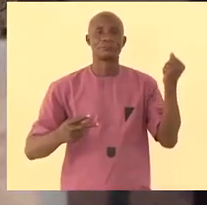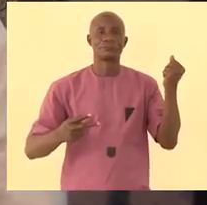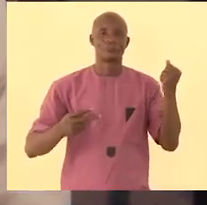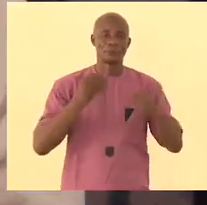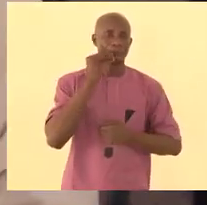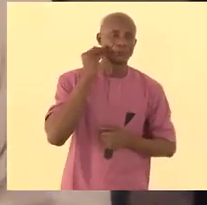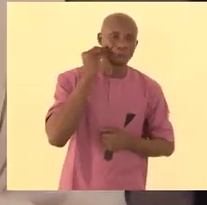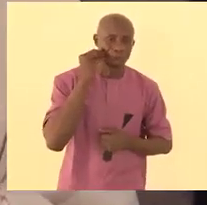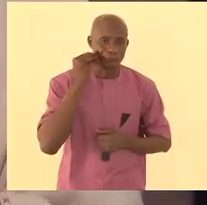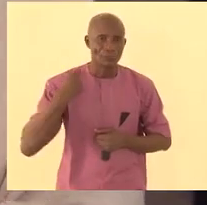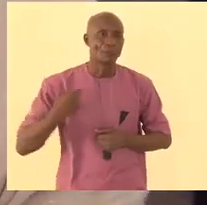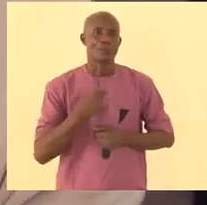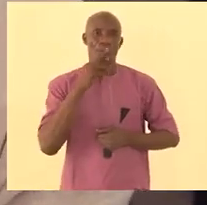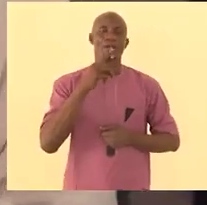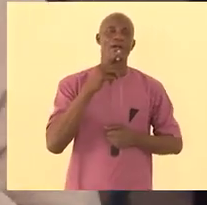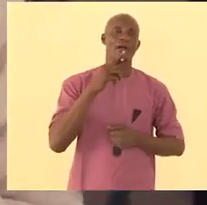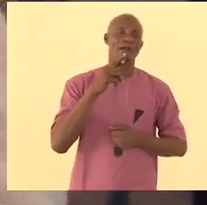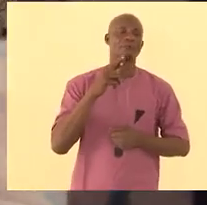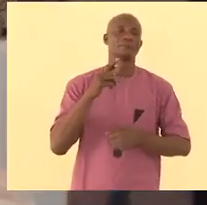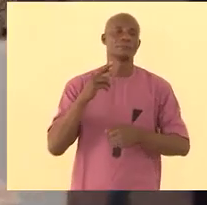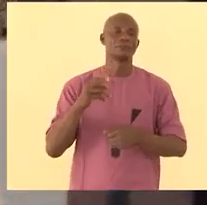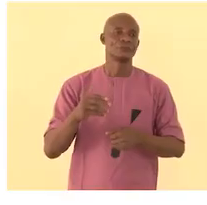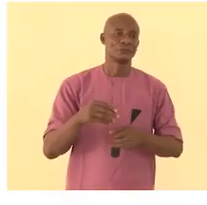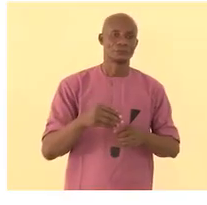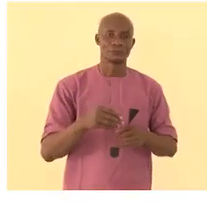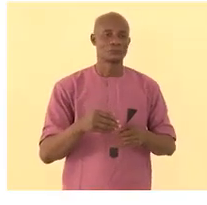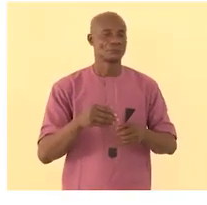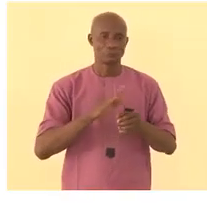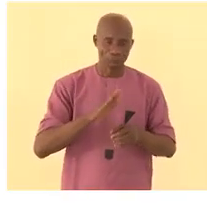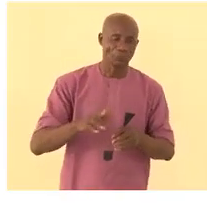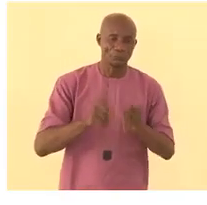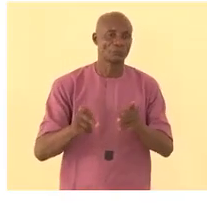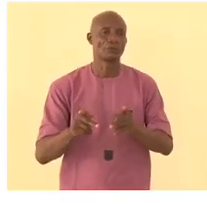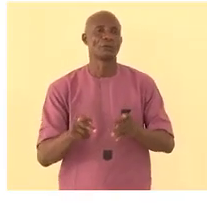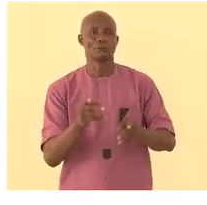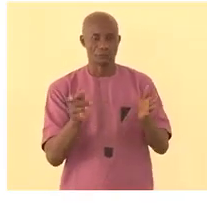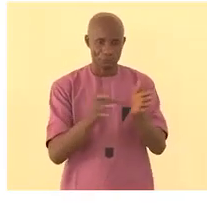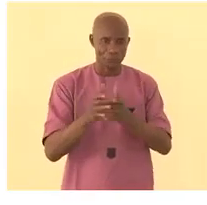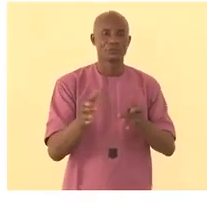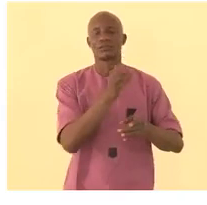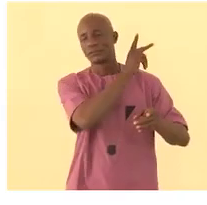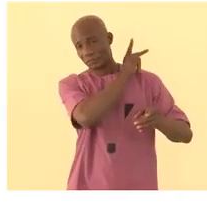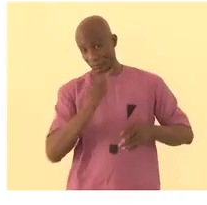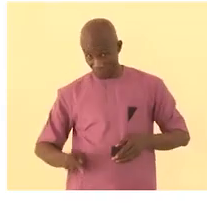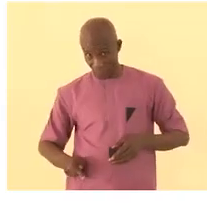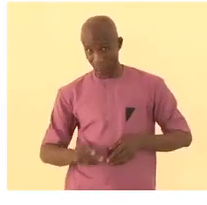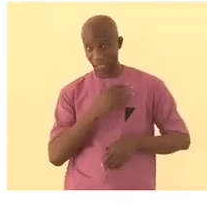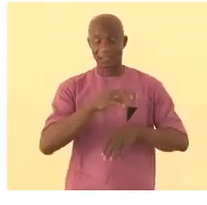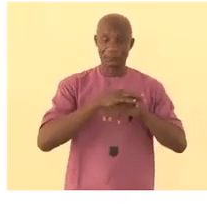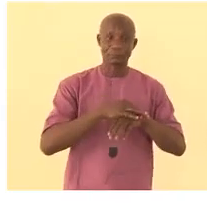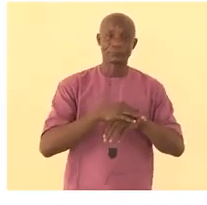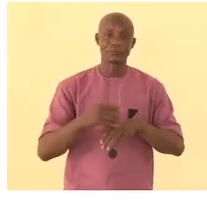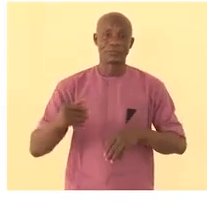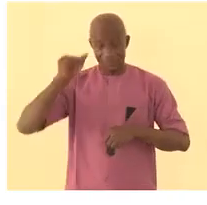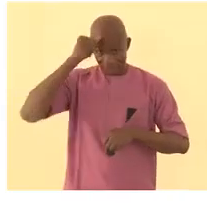the questions. We are citizens of earthly kingdoms and citizens of Jesus' kingdom. It reminds